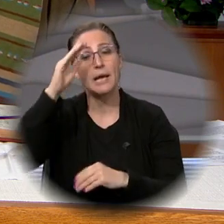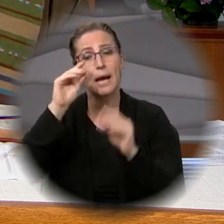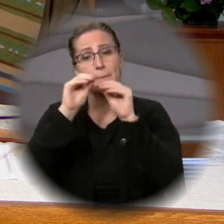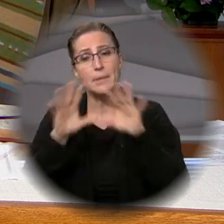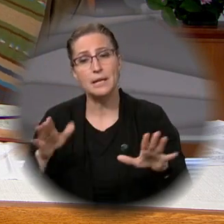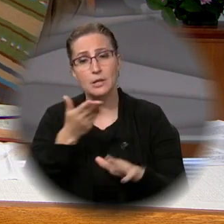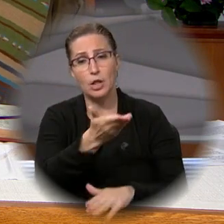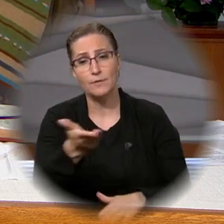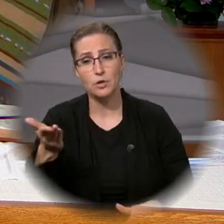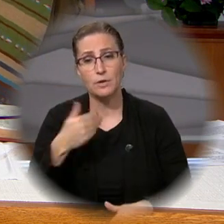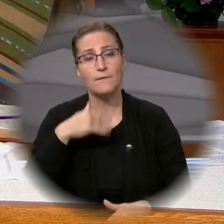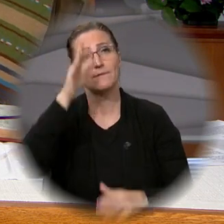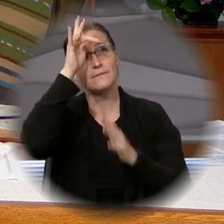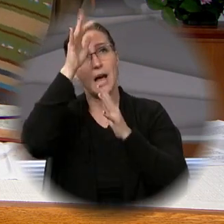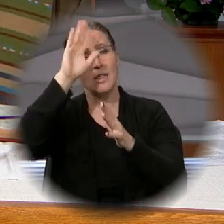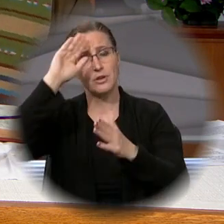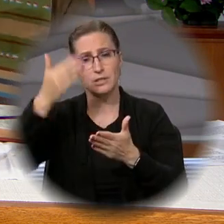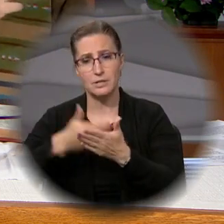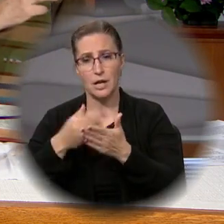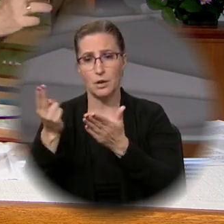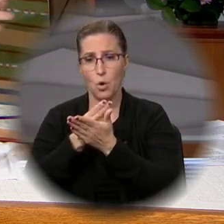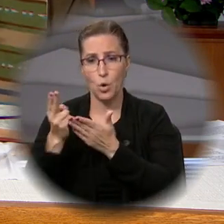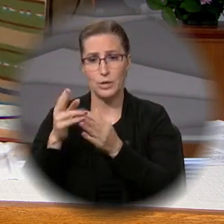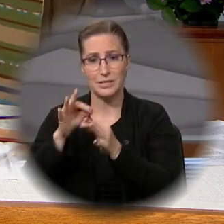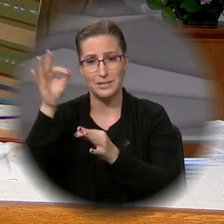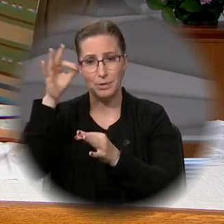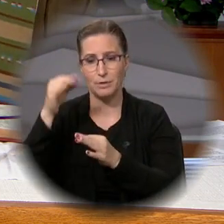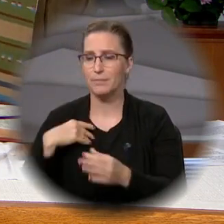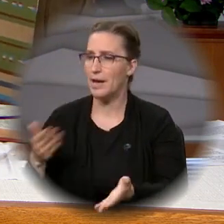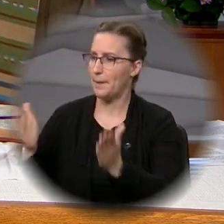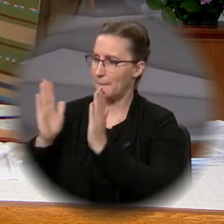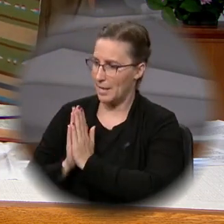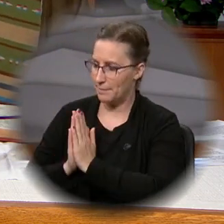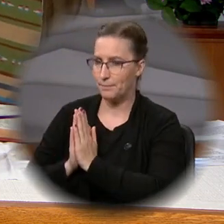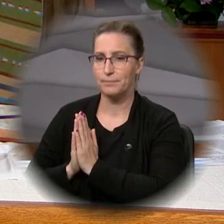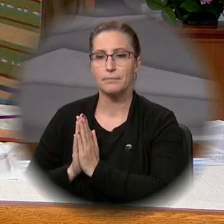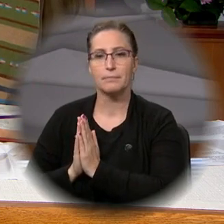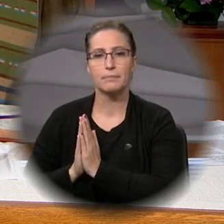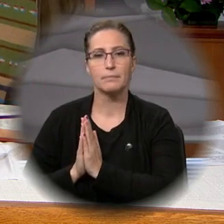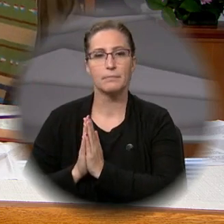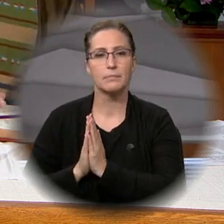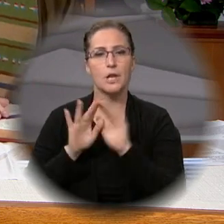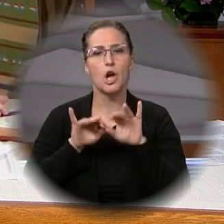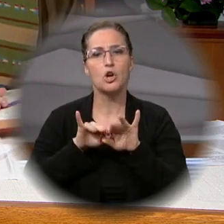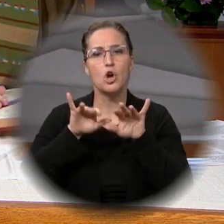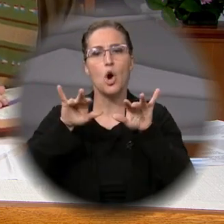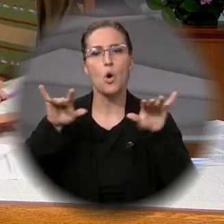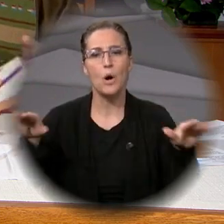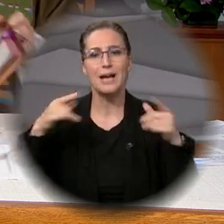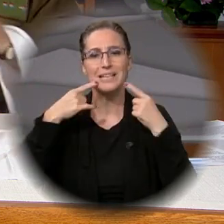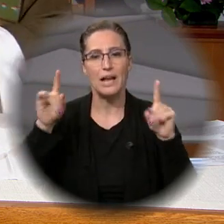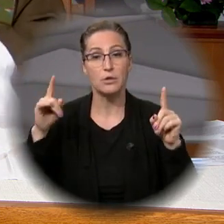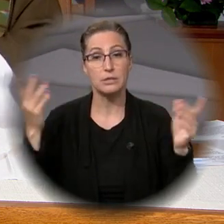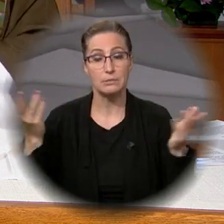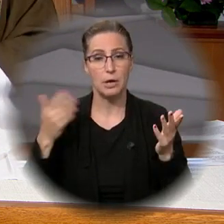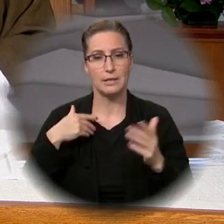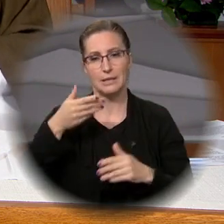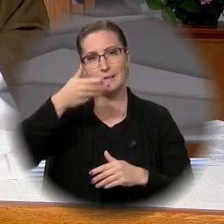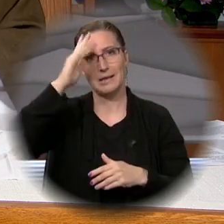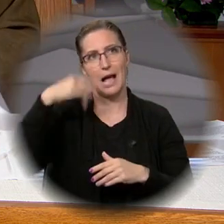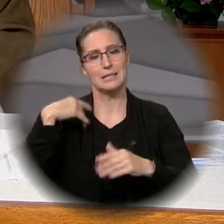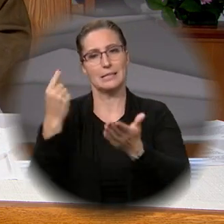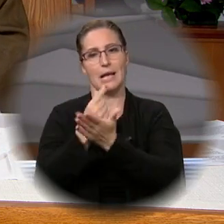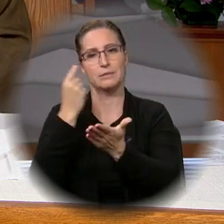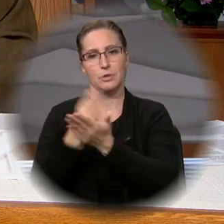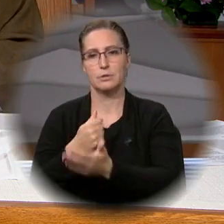bless each one of you, Father, Son, and Holy Spirit. Amen. Go and announce the gospel of the